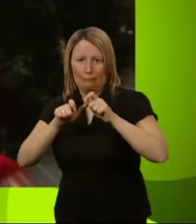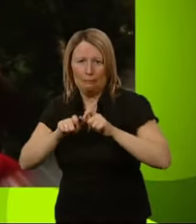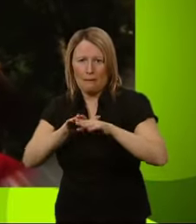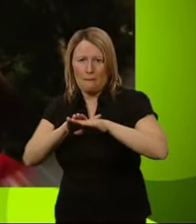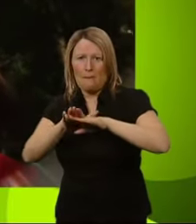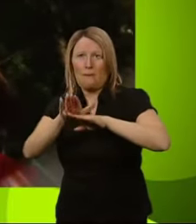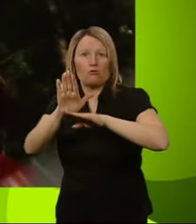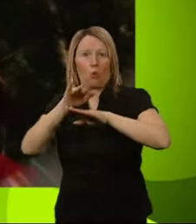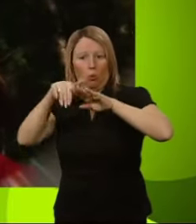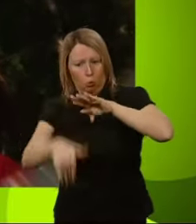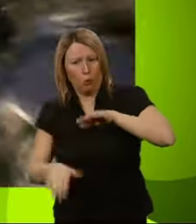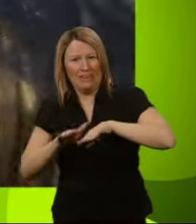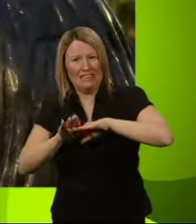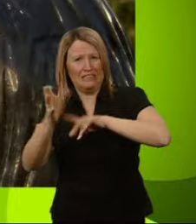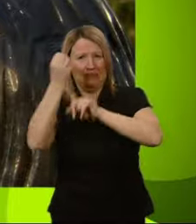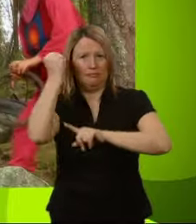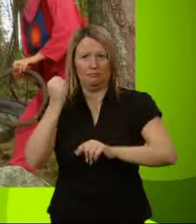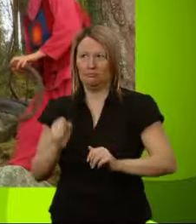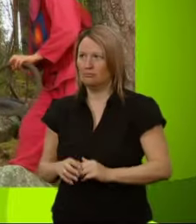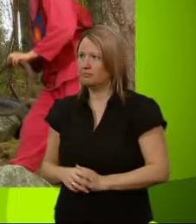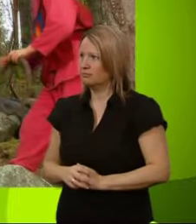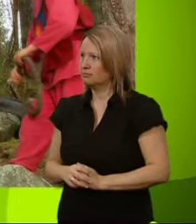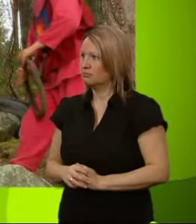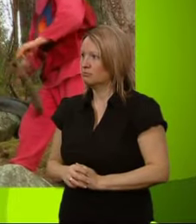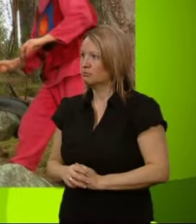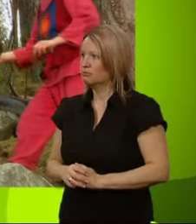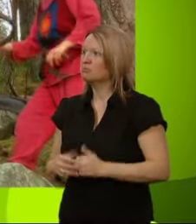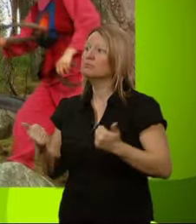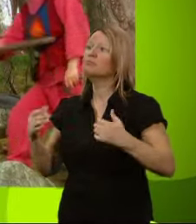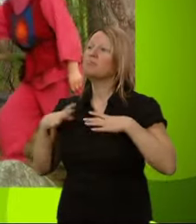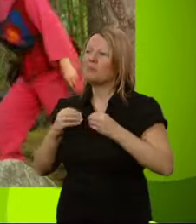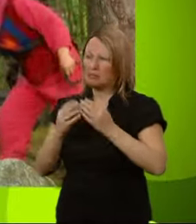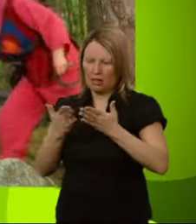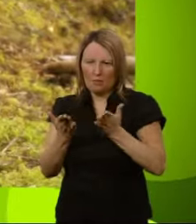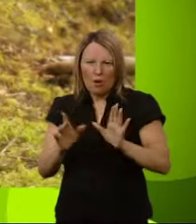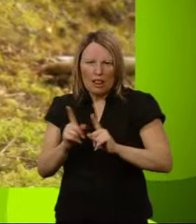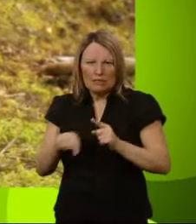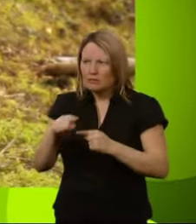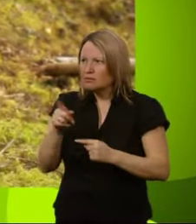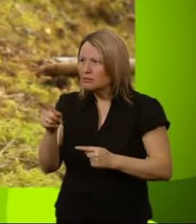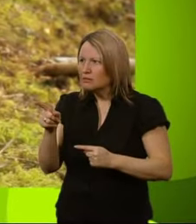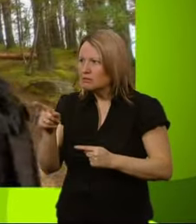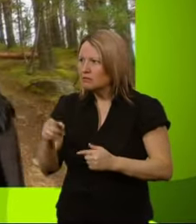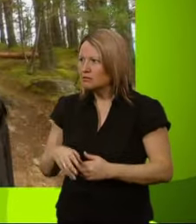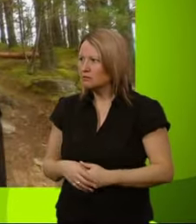going up the way instead of having to start going down. Trying to make a bowl or something like that.